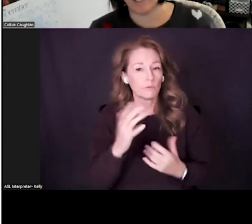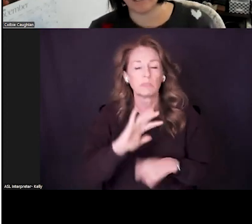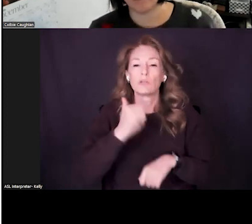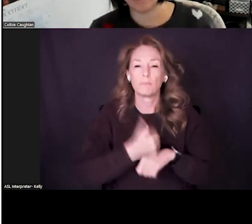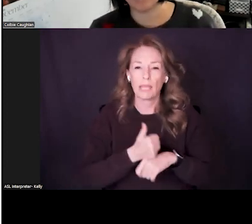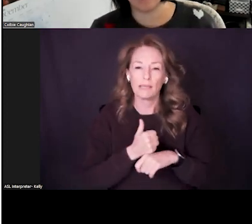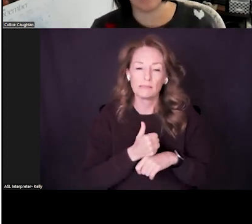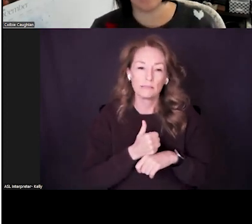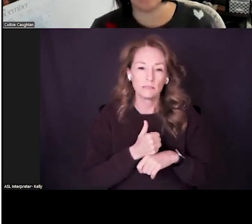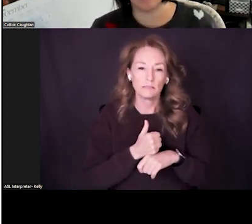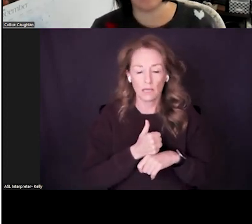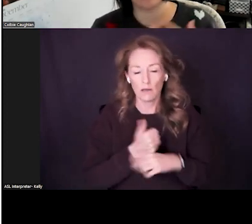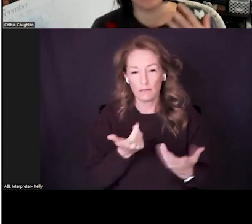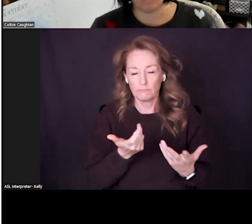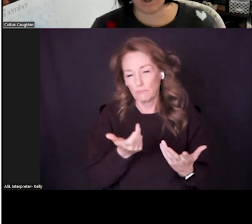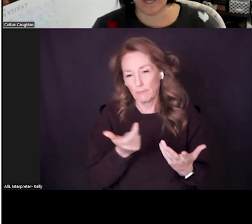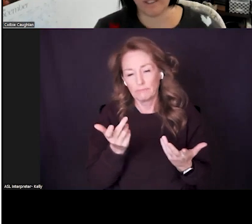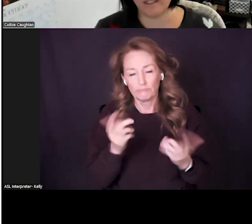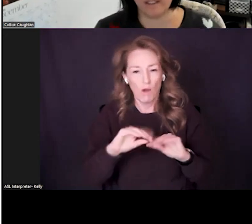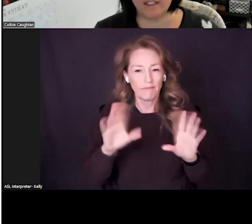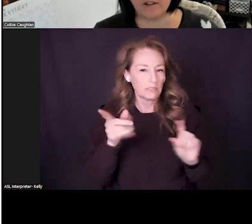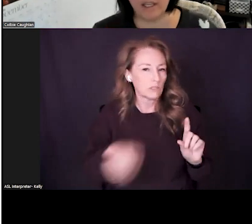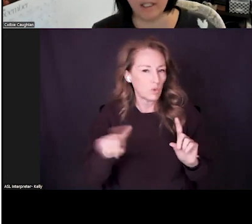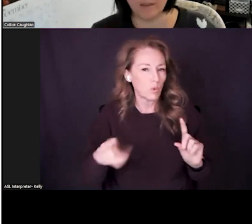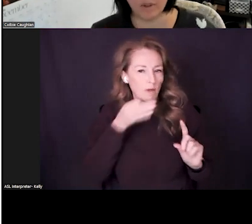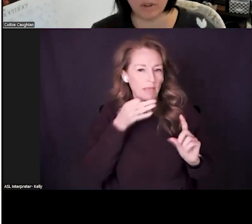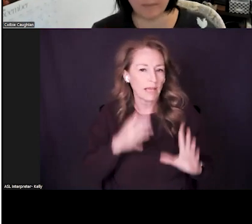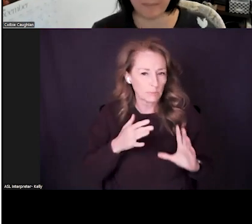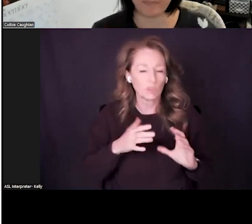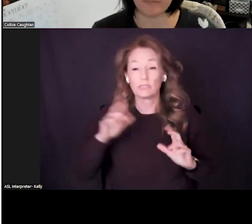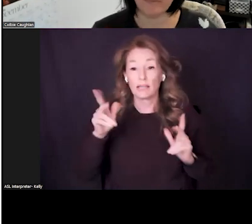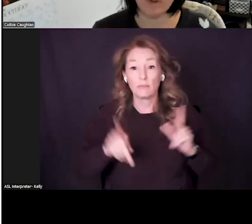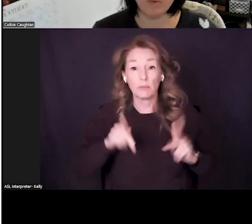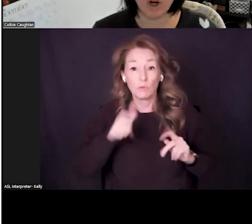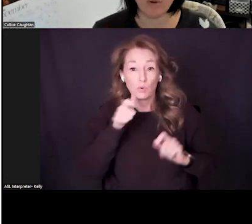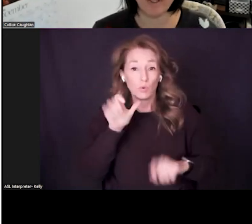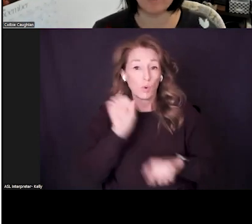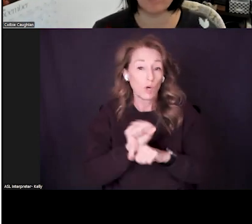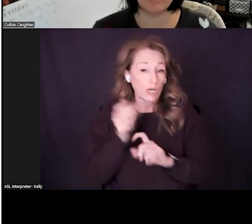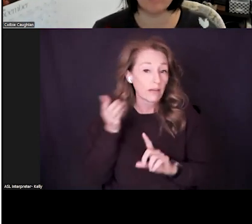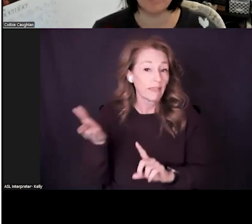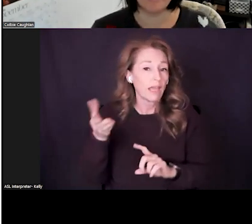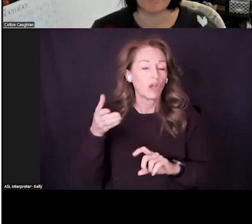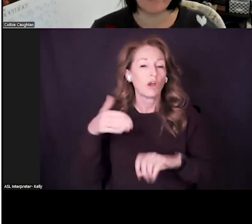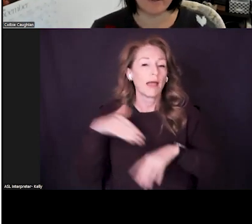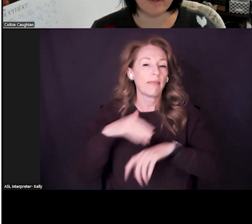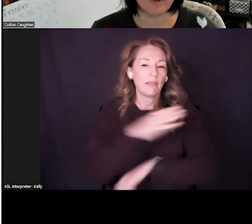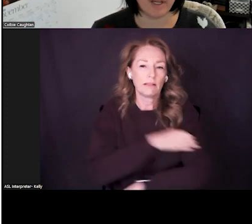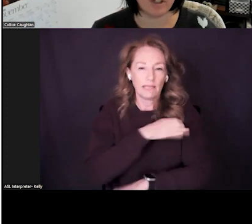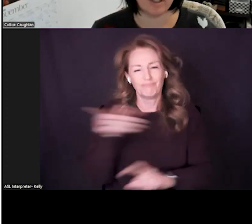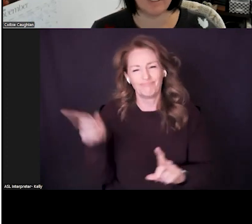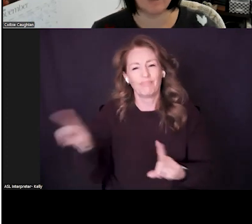are the experts and the folks that work at these clinics are the experts. We're hoping to